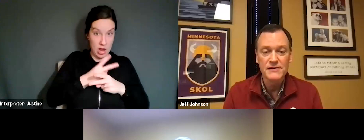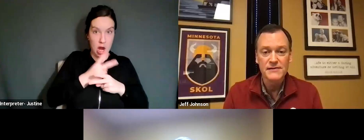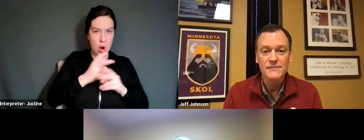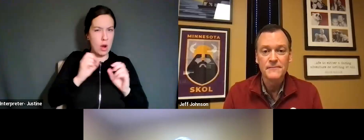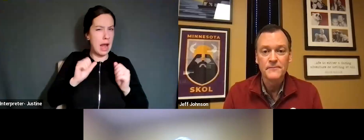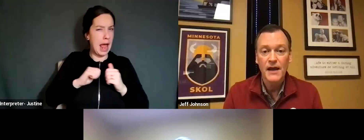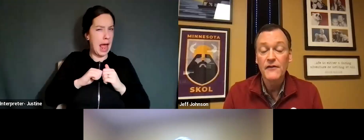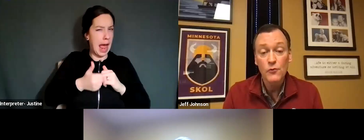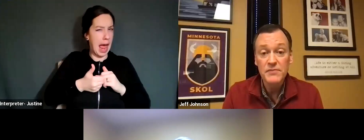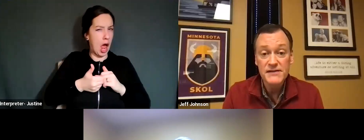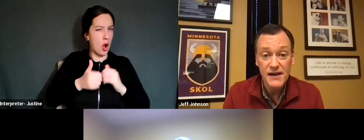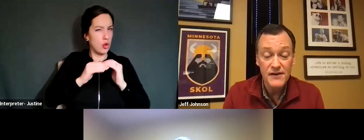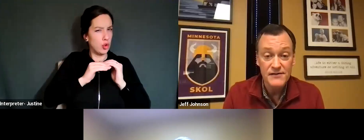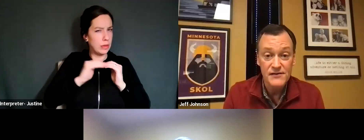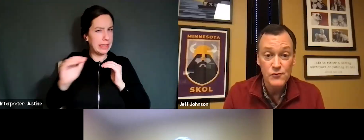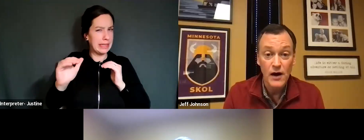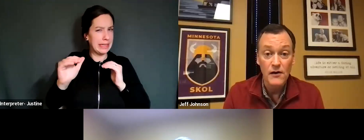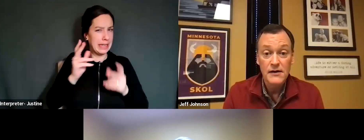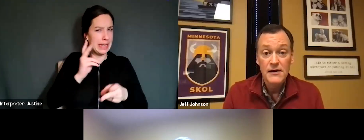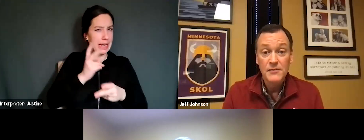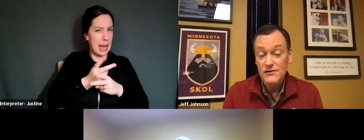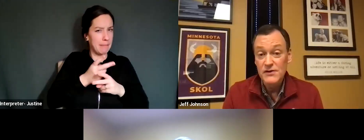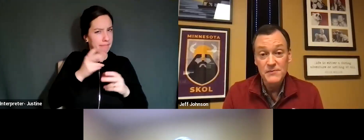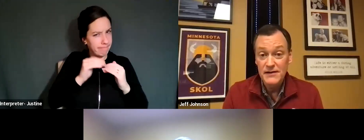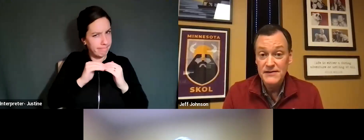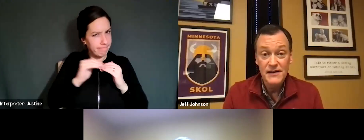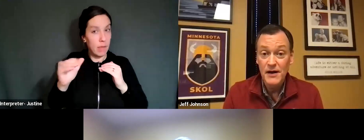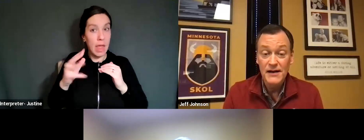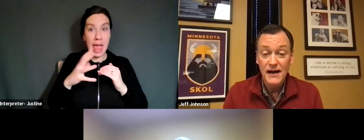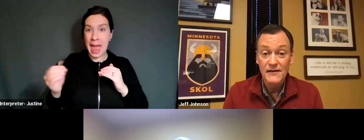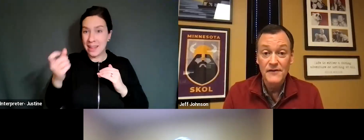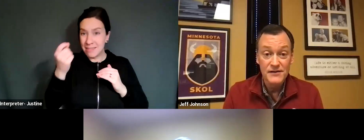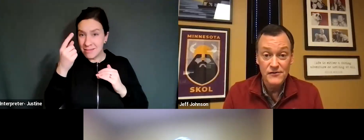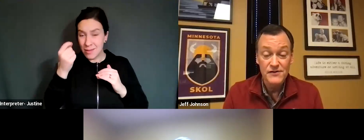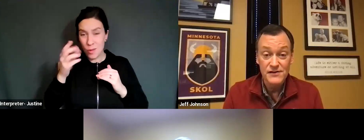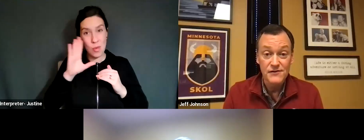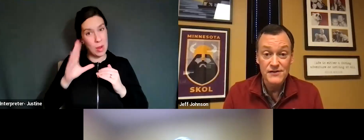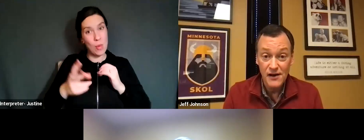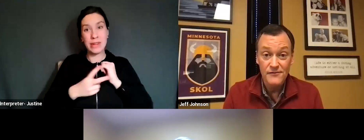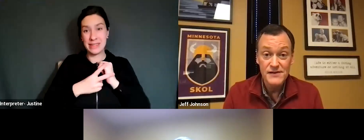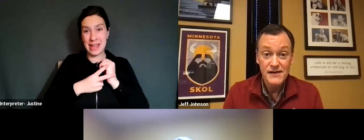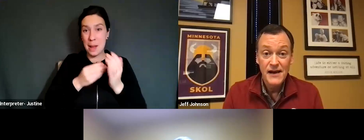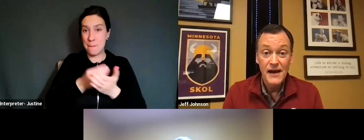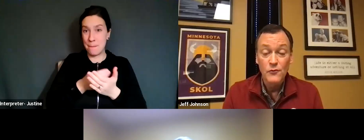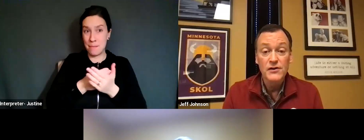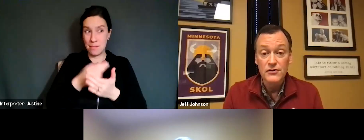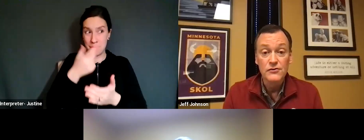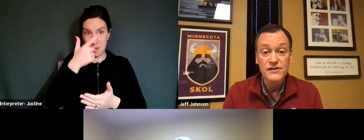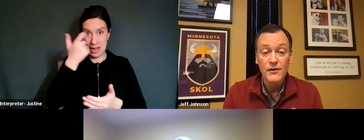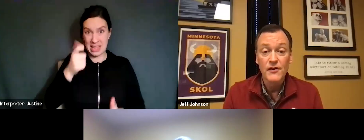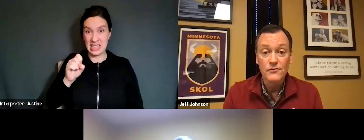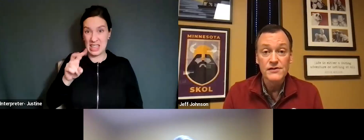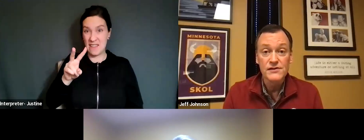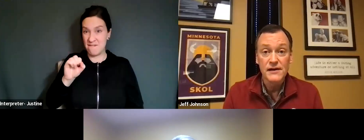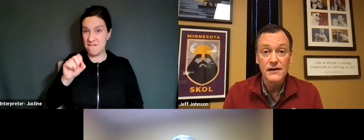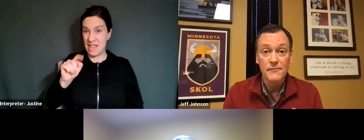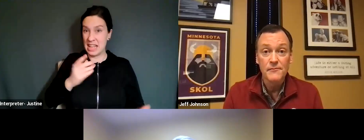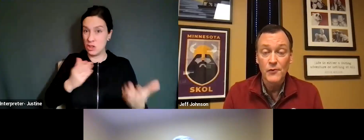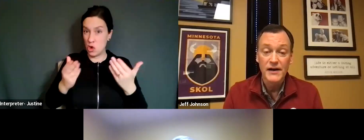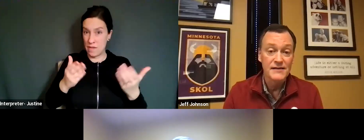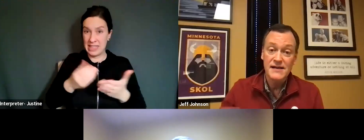ongoing expenses. And there would be savings as well, because we spend a ton of money on vet services ourselves, and we could do some of